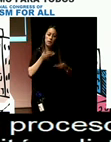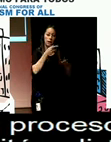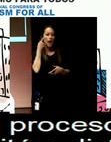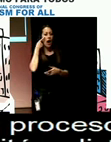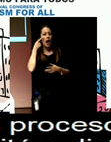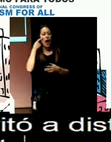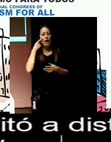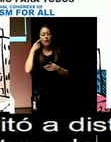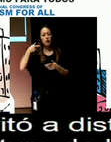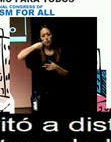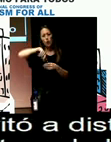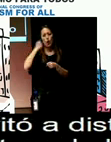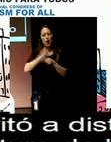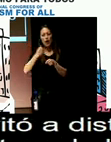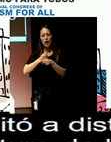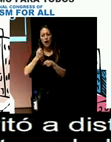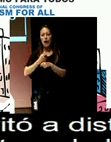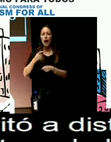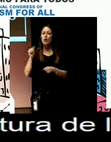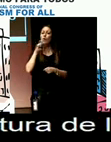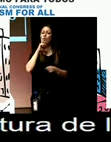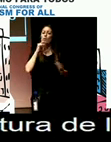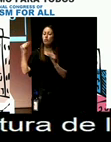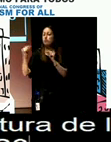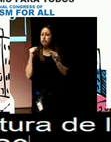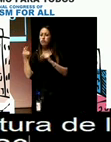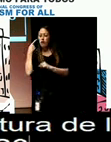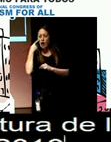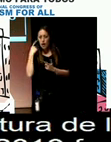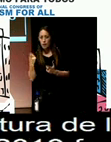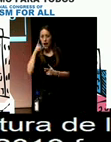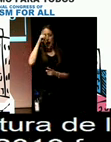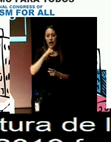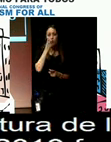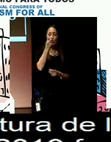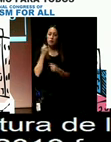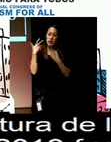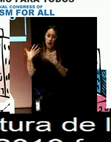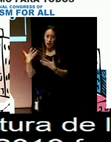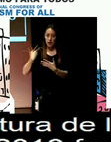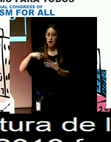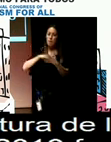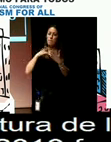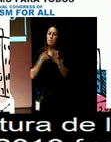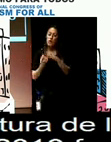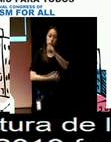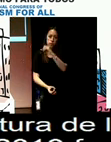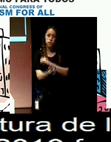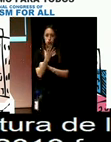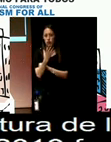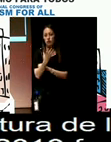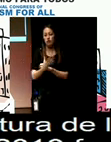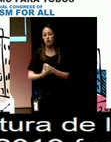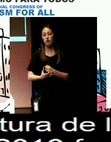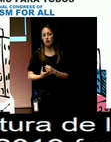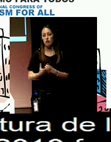in 2010, there were the first projects, known as the Call for Proposals from DG Enterprise, which launched the